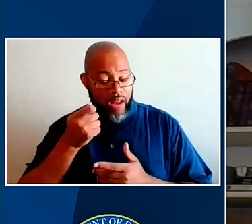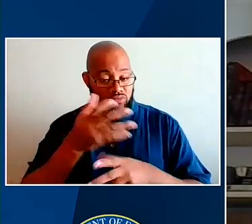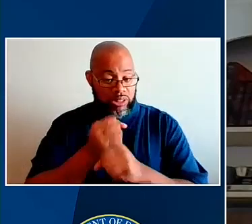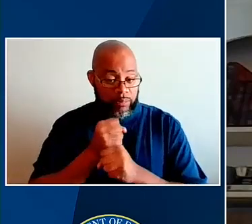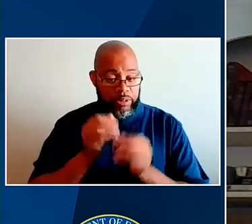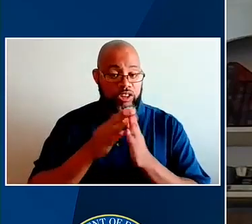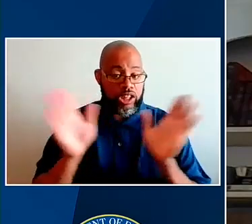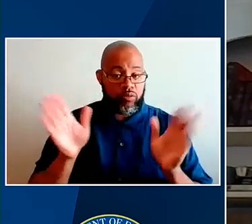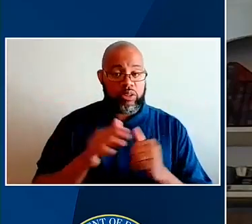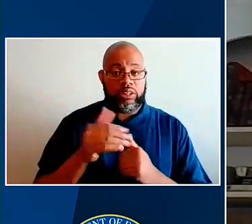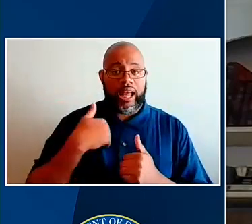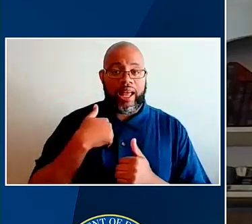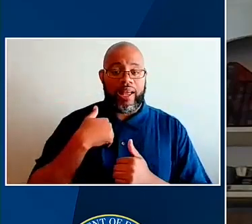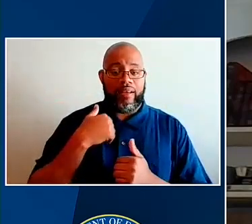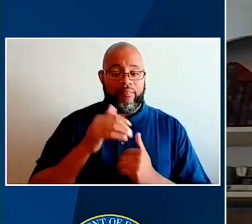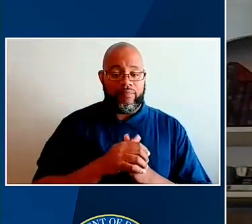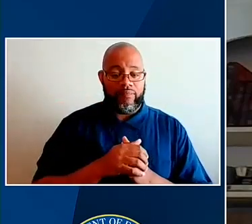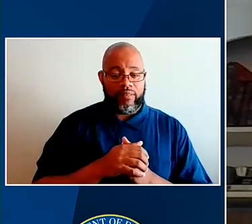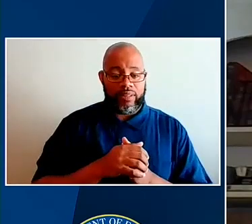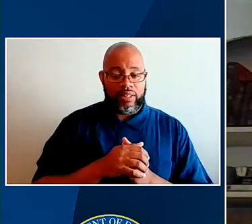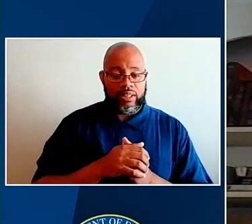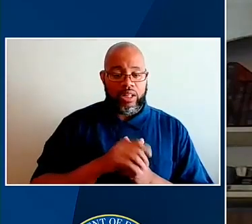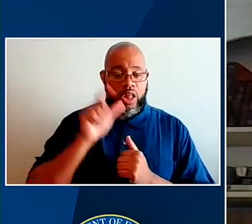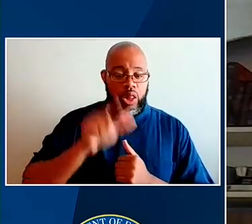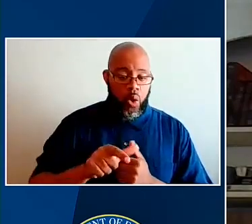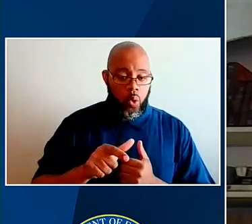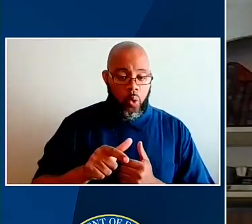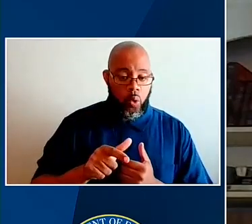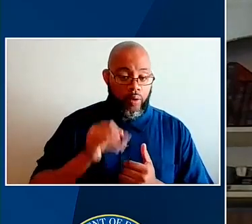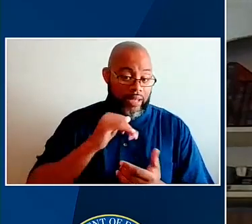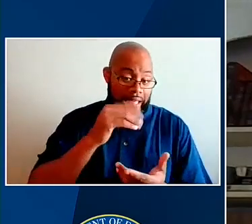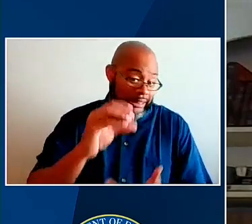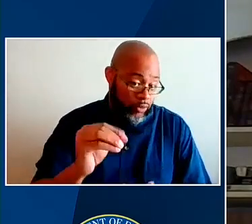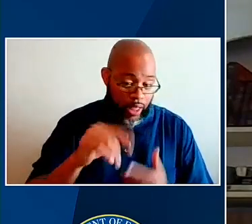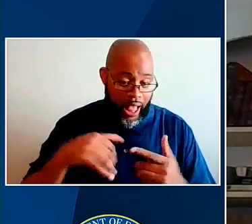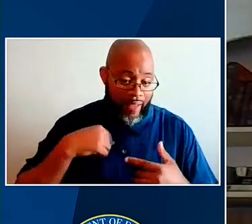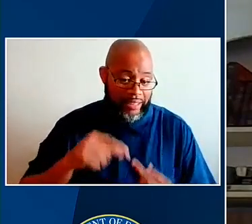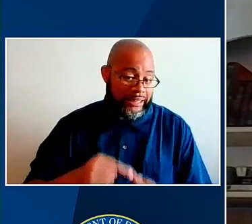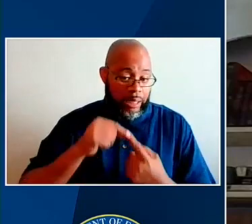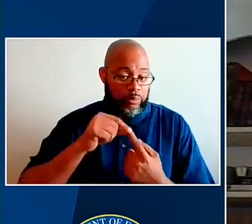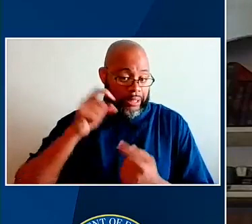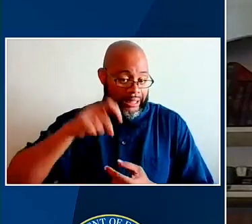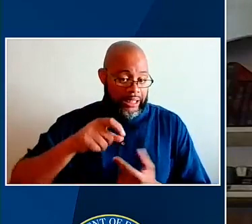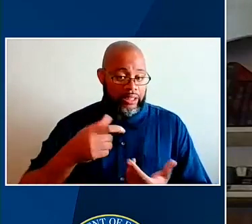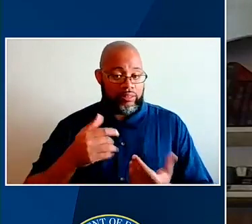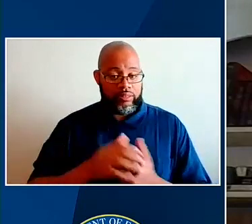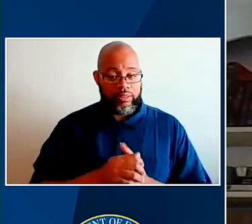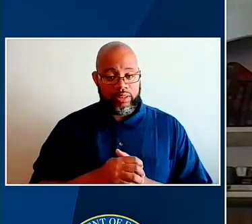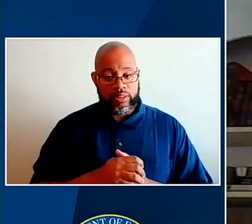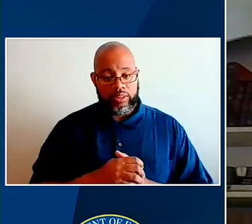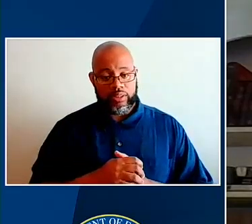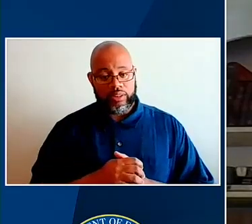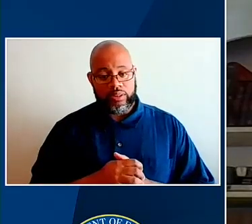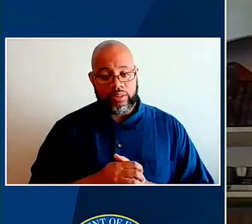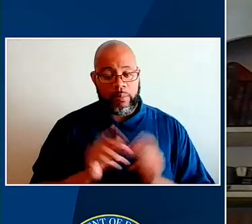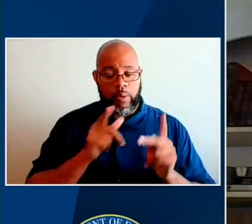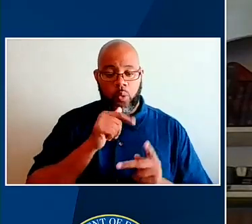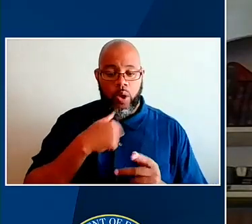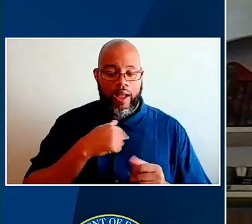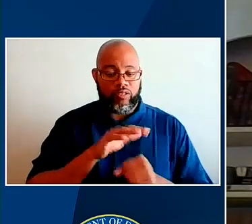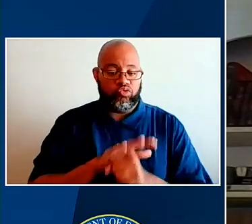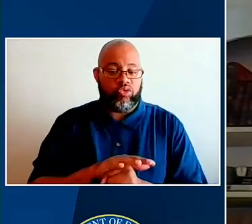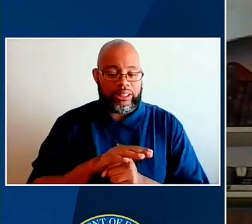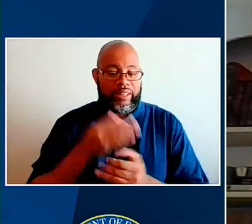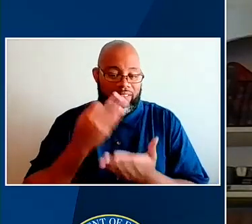generally speaking, have very low EFCs, if not zero, and so therefore have exceptional needs. So we're talking about people who are fairly stressed financially. So I think